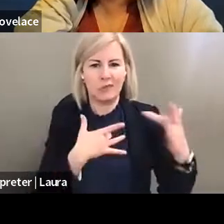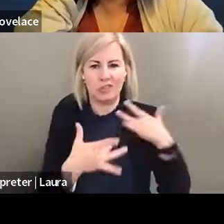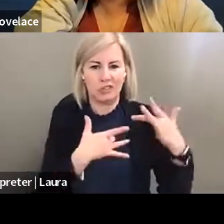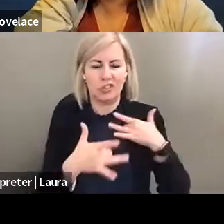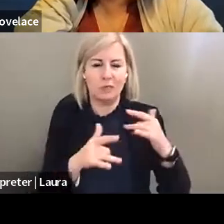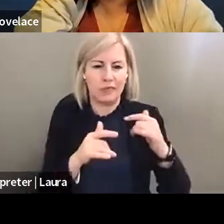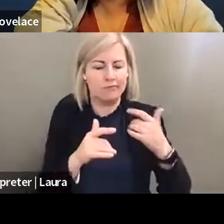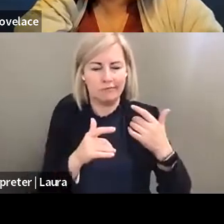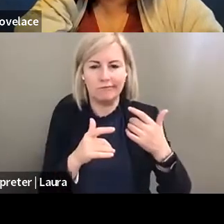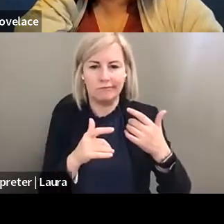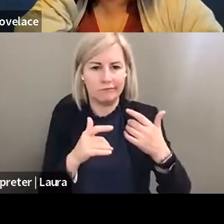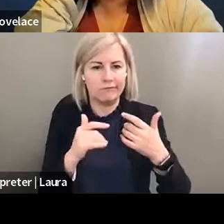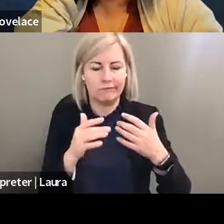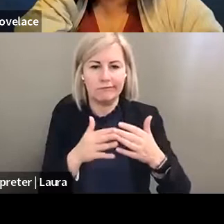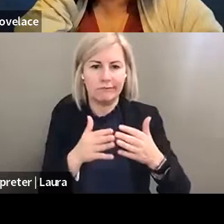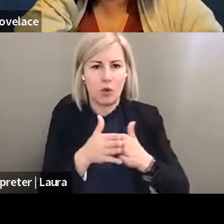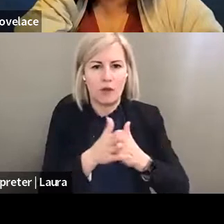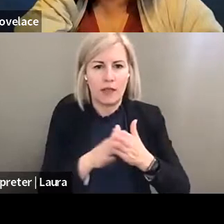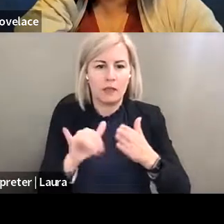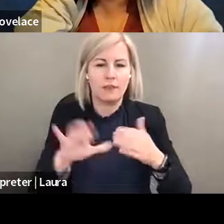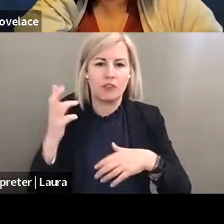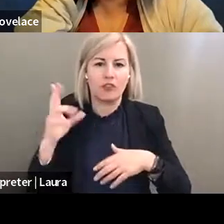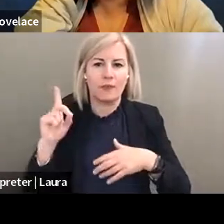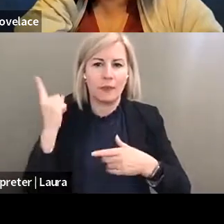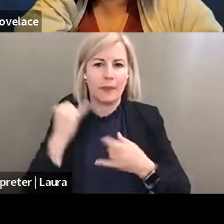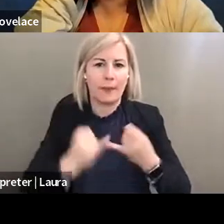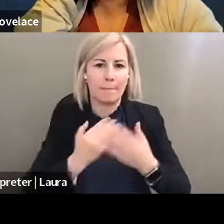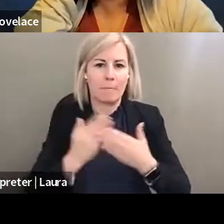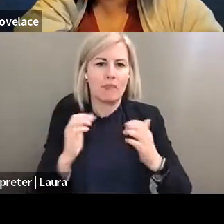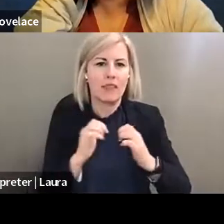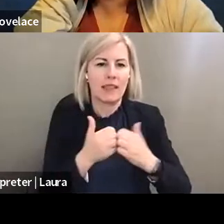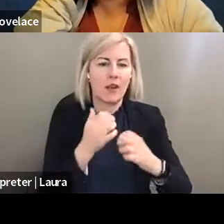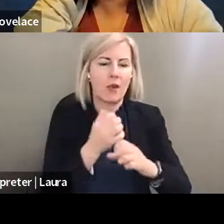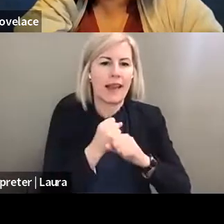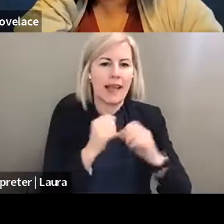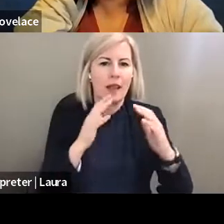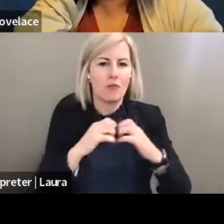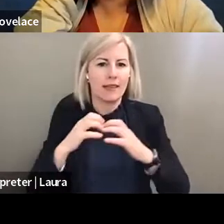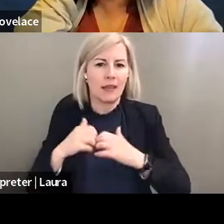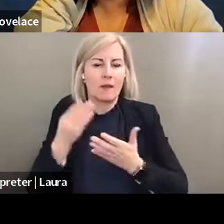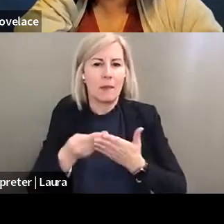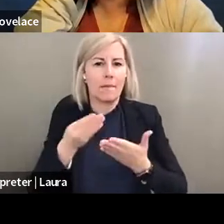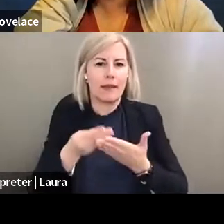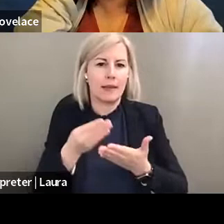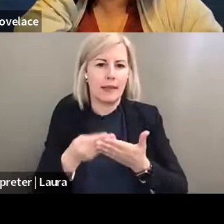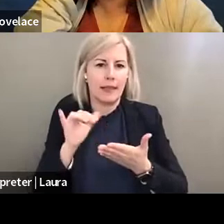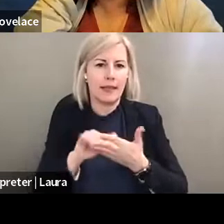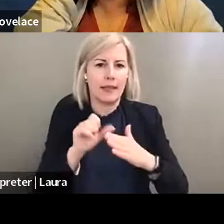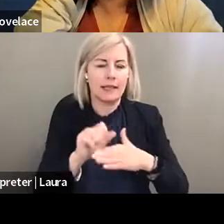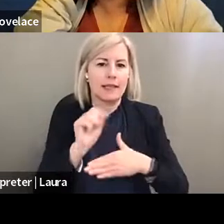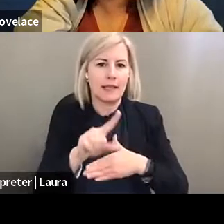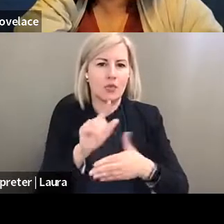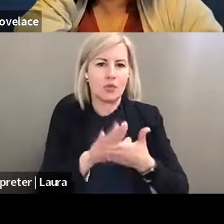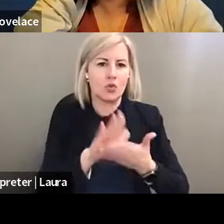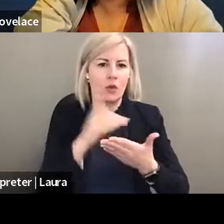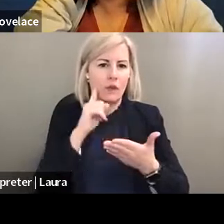as well. Is one last thing. How can I get a breakdown of the money that is sent to the school for